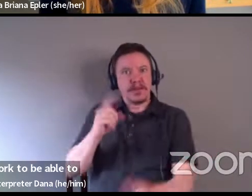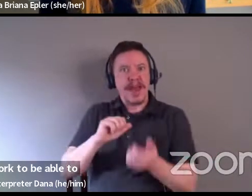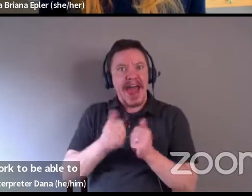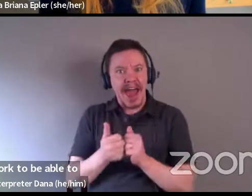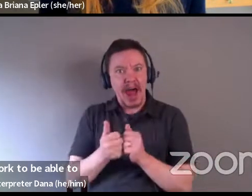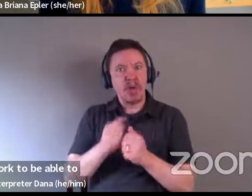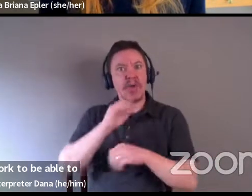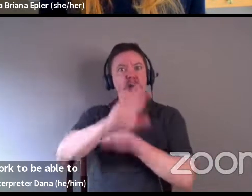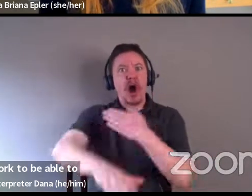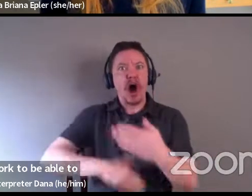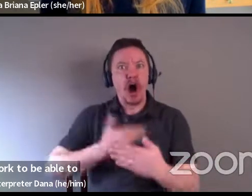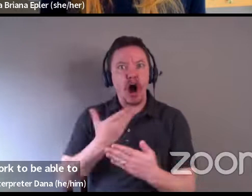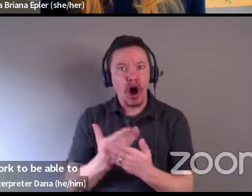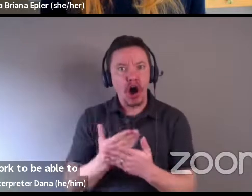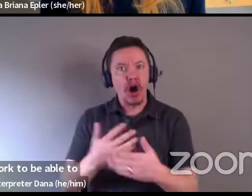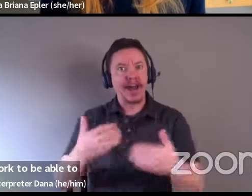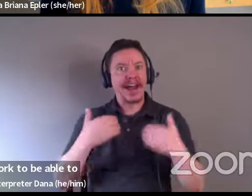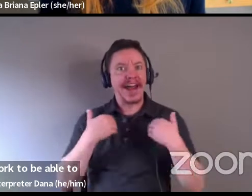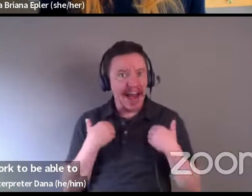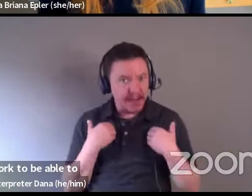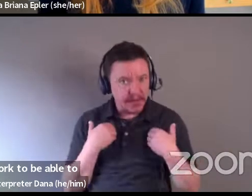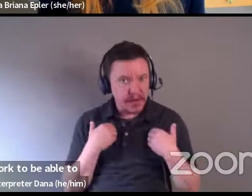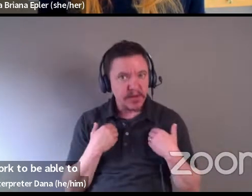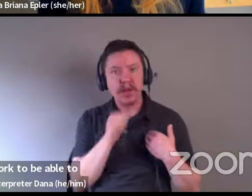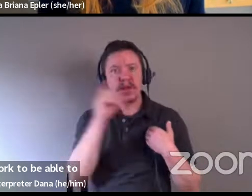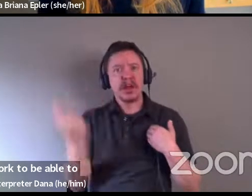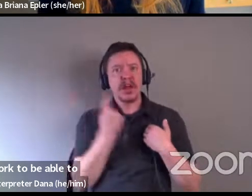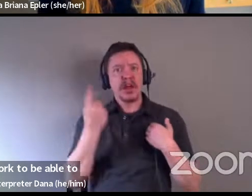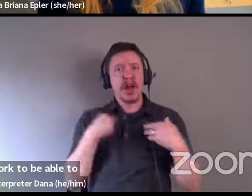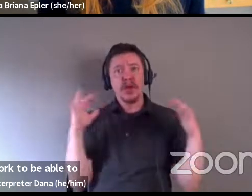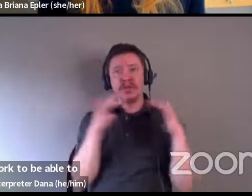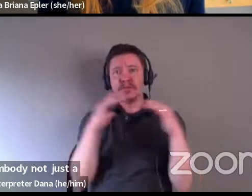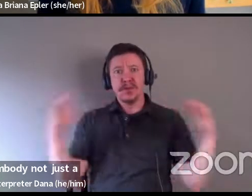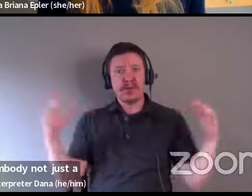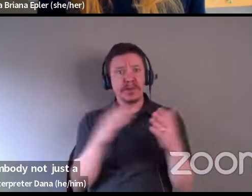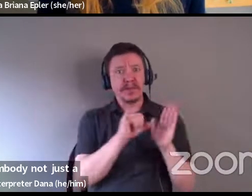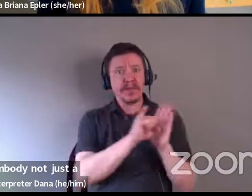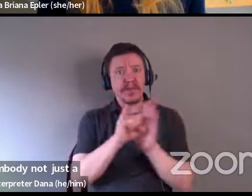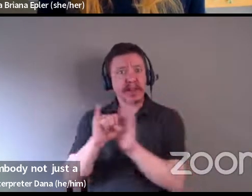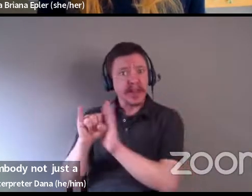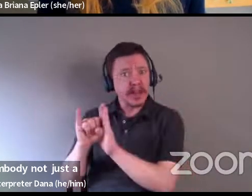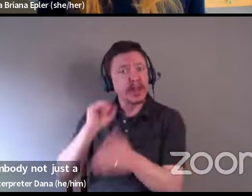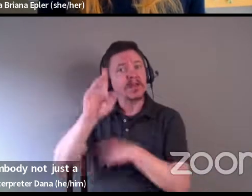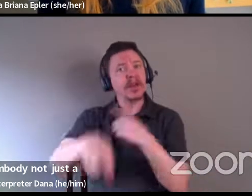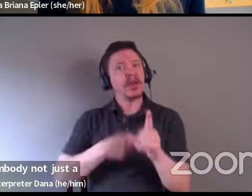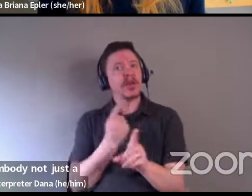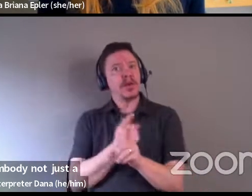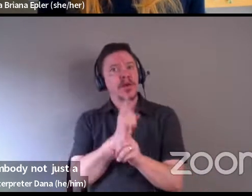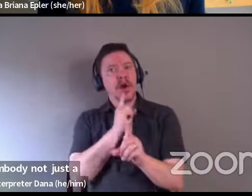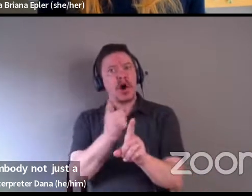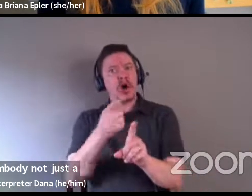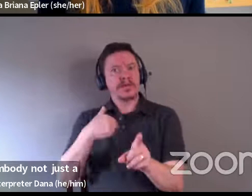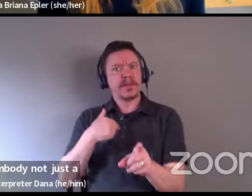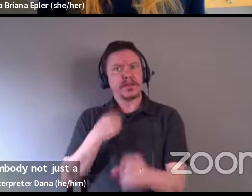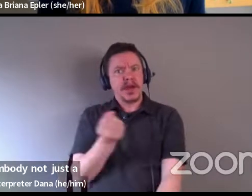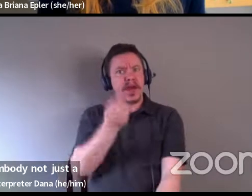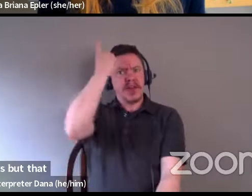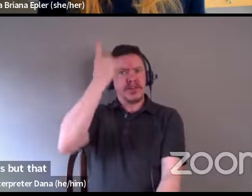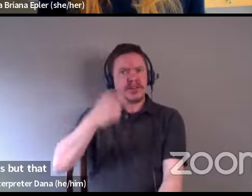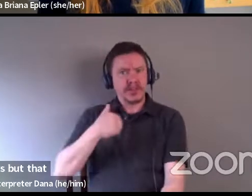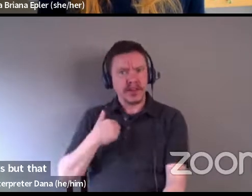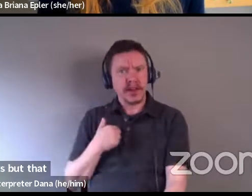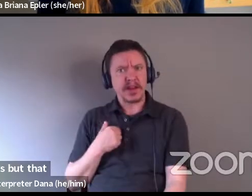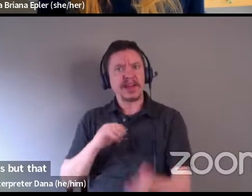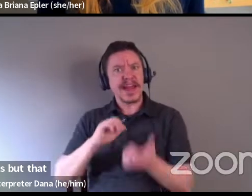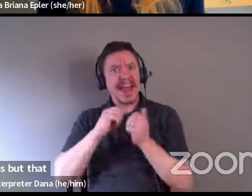we all embody not just a multiplicity of identities, but that we stand at the crossroads of different